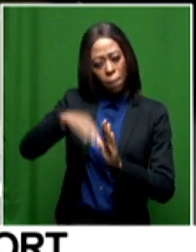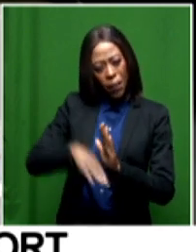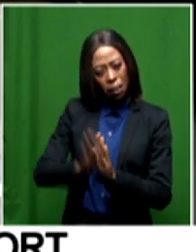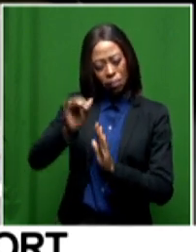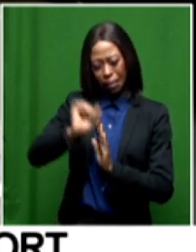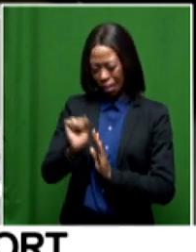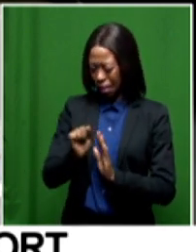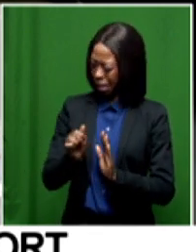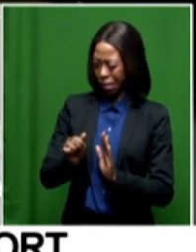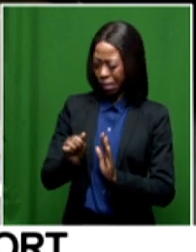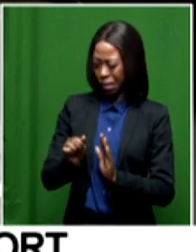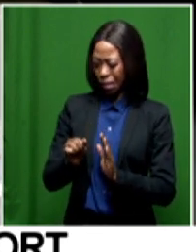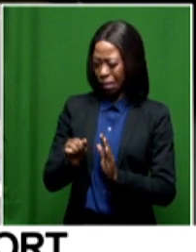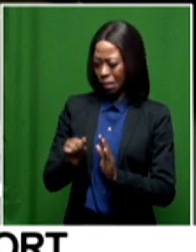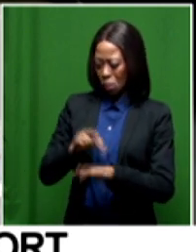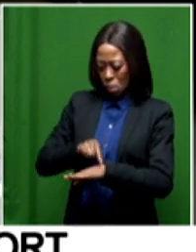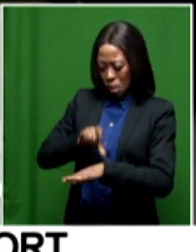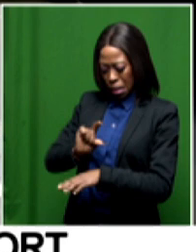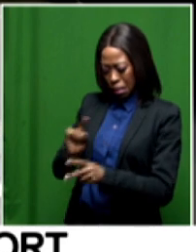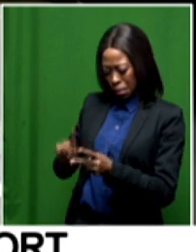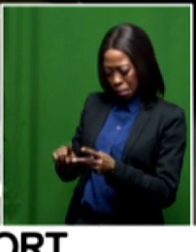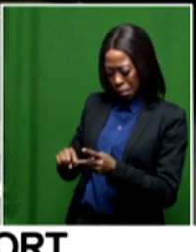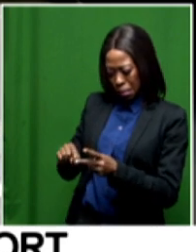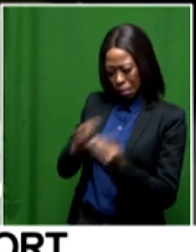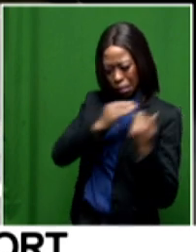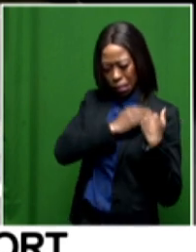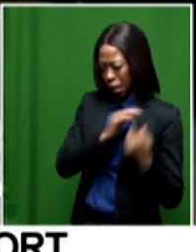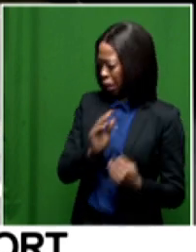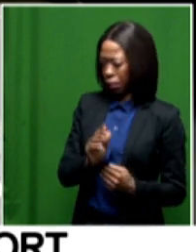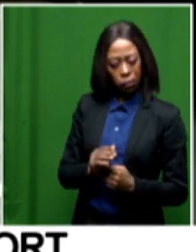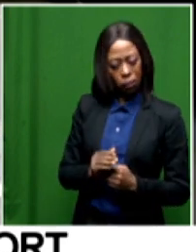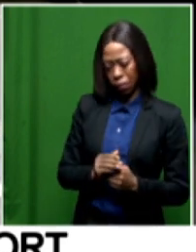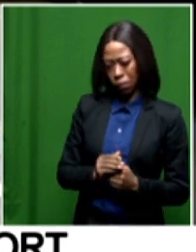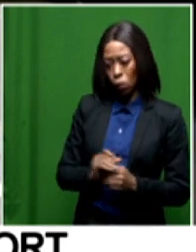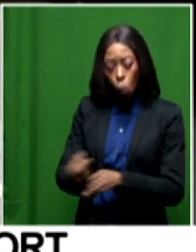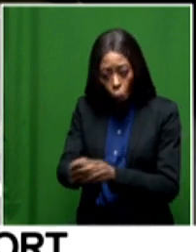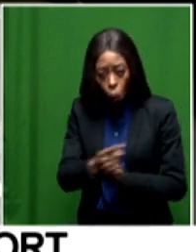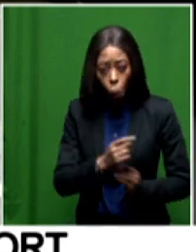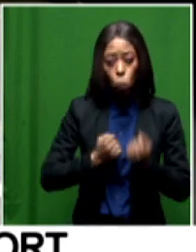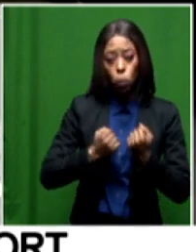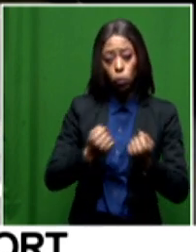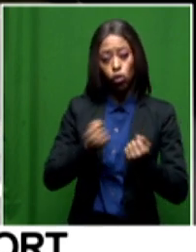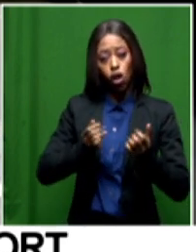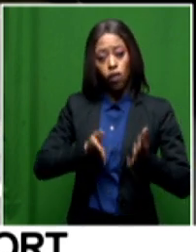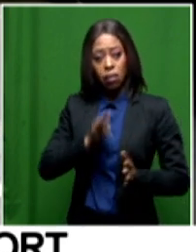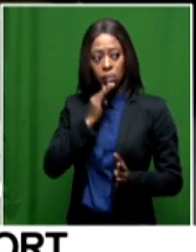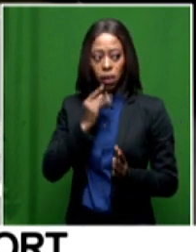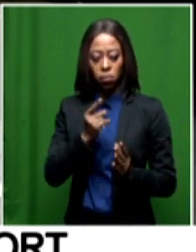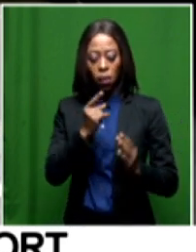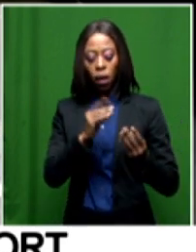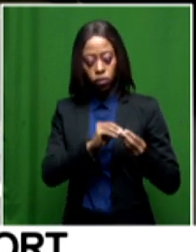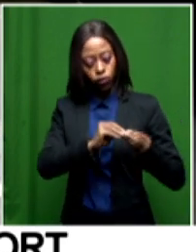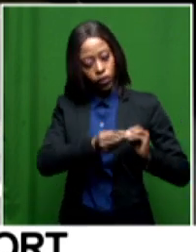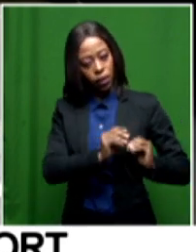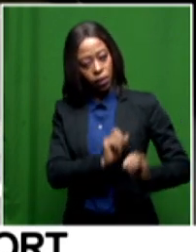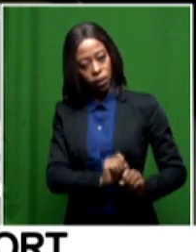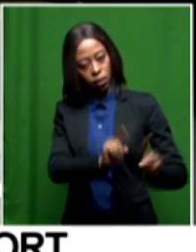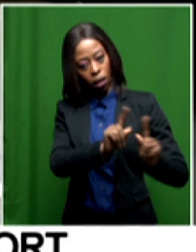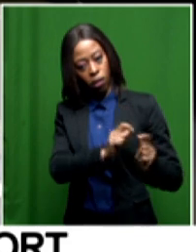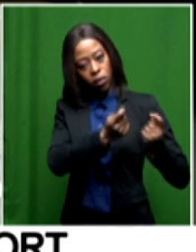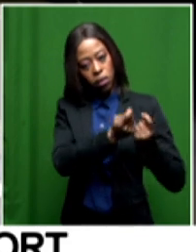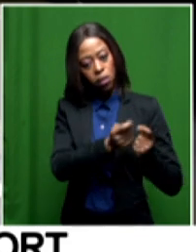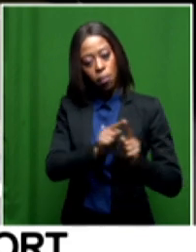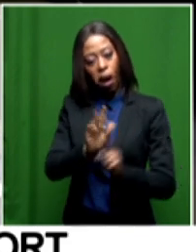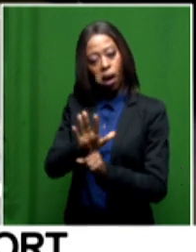has medically and safety-wise on all of the drivers, which is something that they're going to have to figure out themselves. But